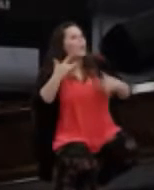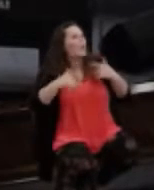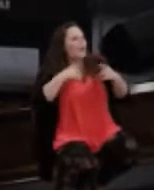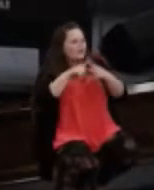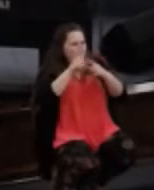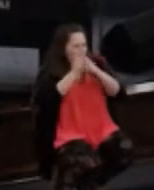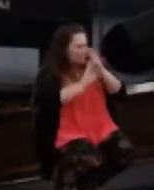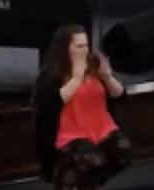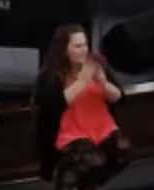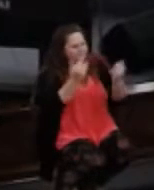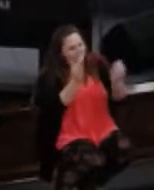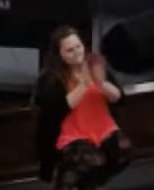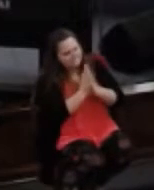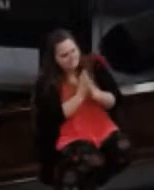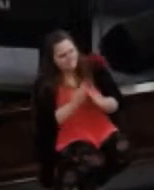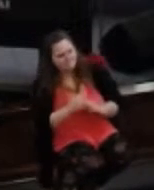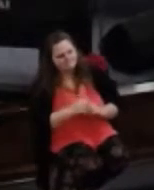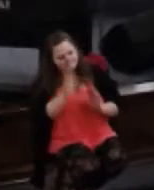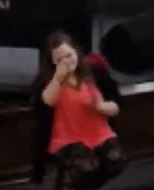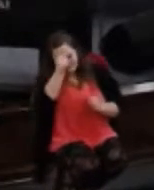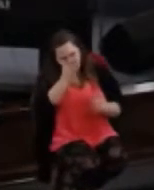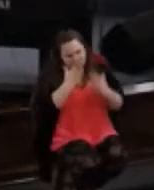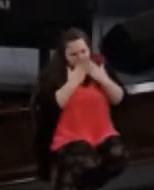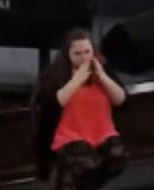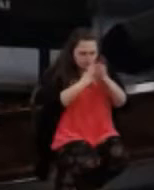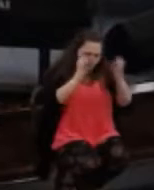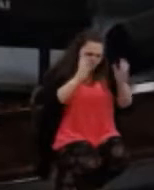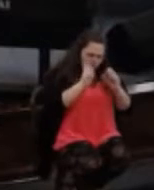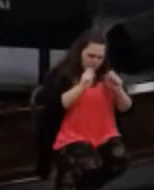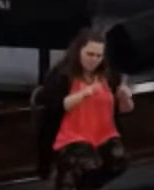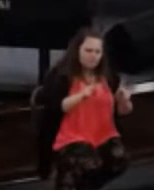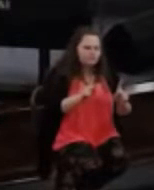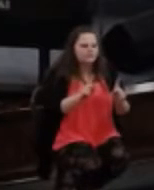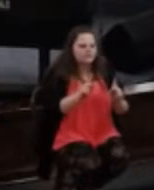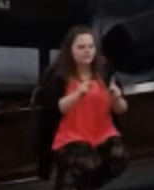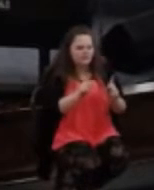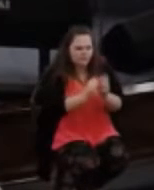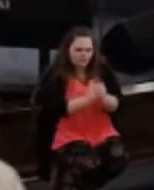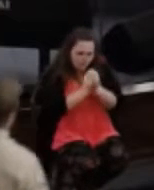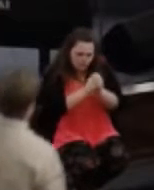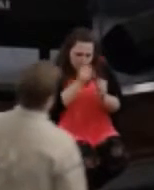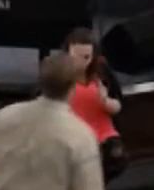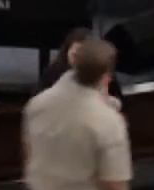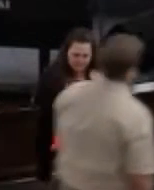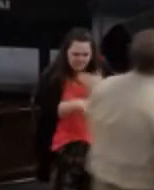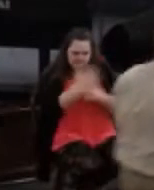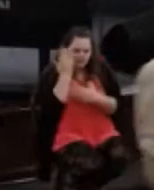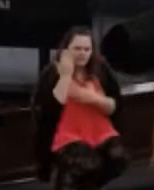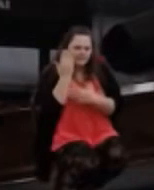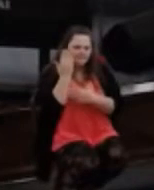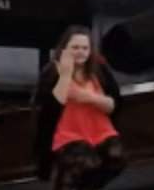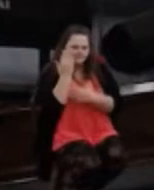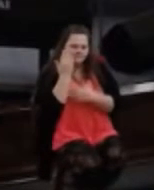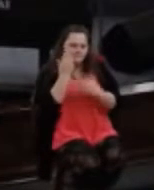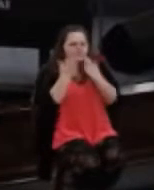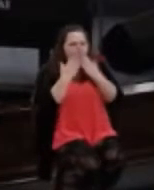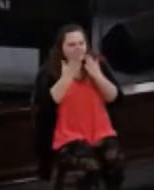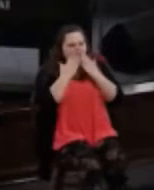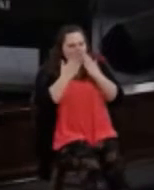pray. Father, thank you so much for the opportunity to worship you this morning. Thank